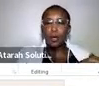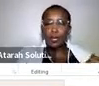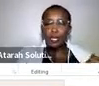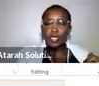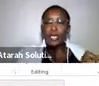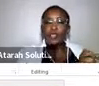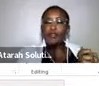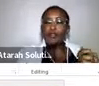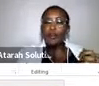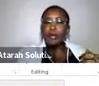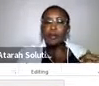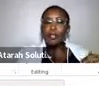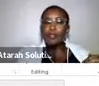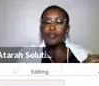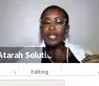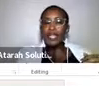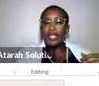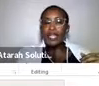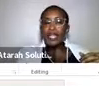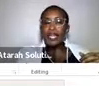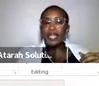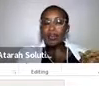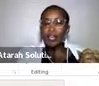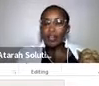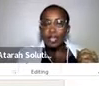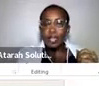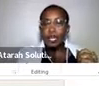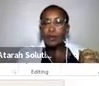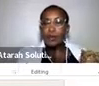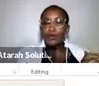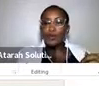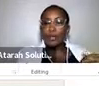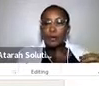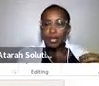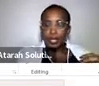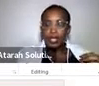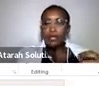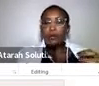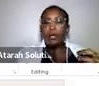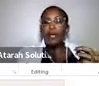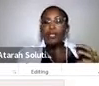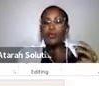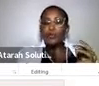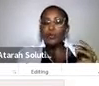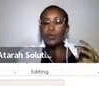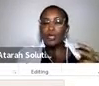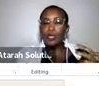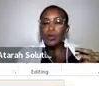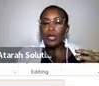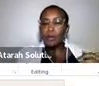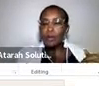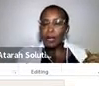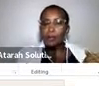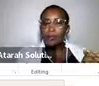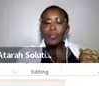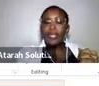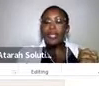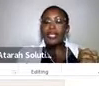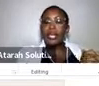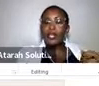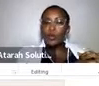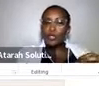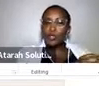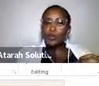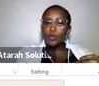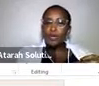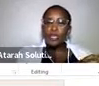into employment. So if you're a mom and you have taken, you have a career gap, or you took a break to become a mom,